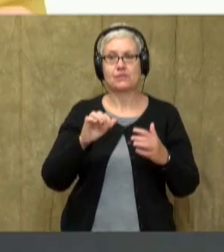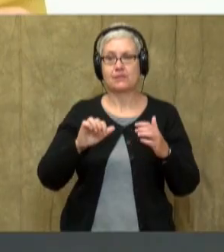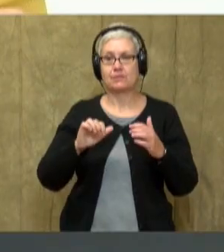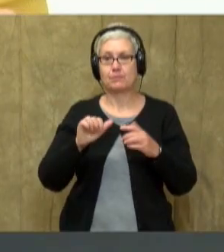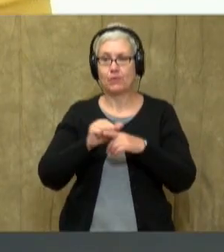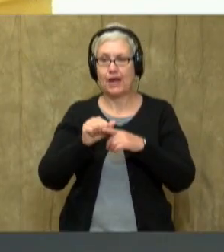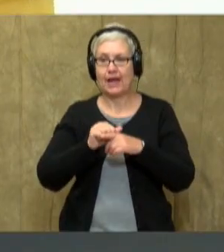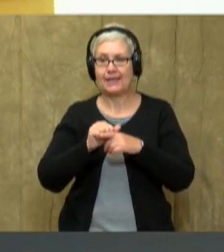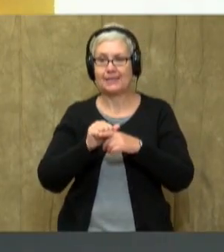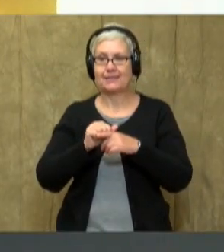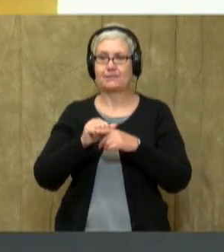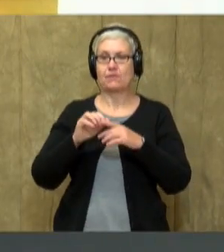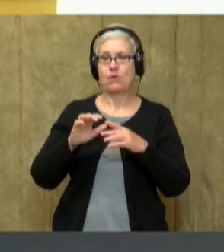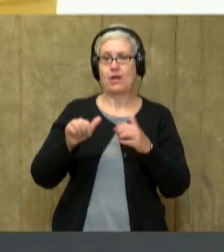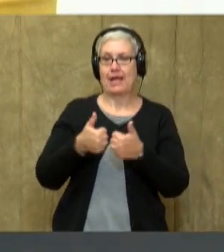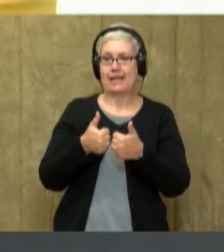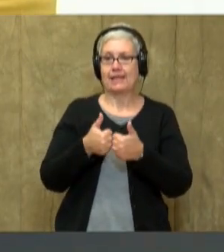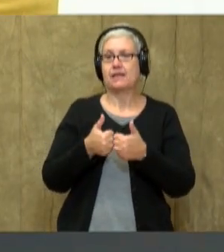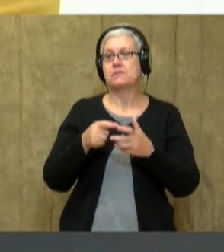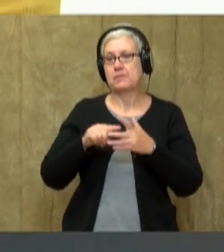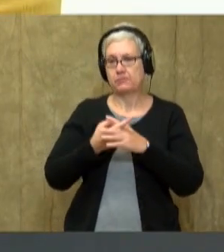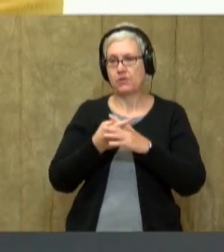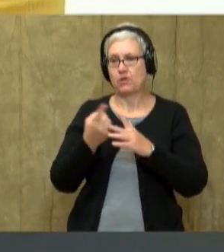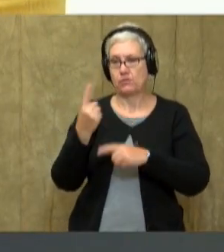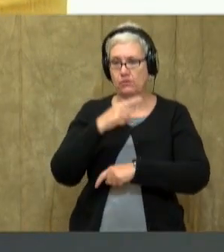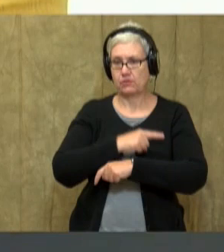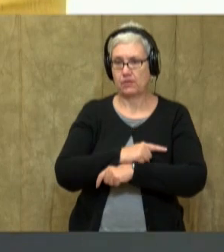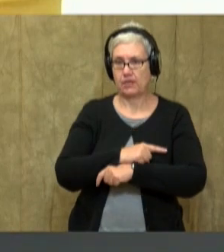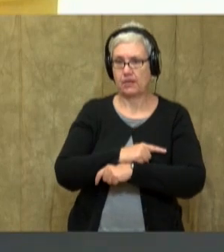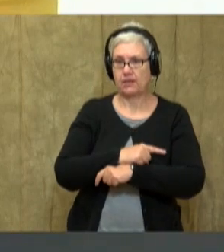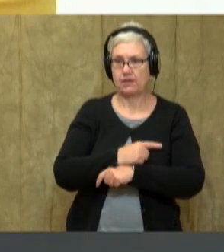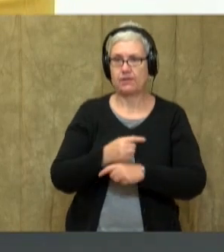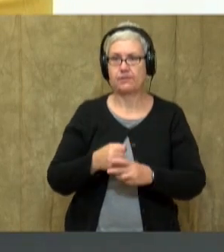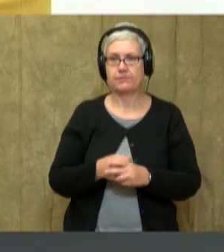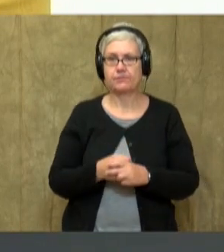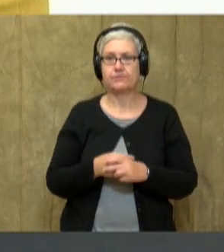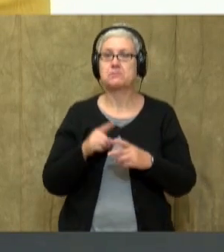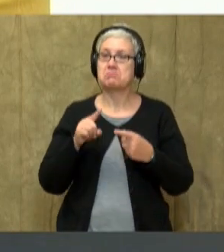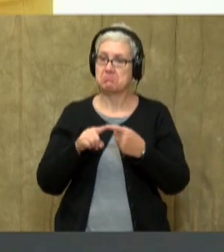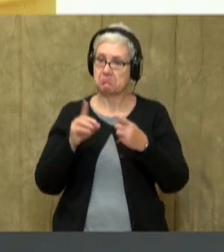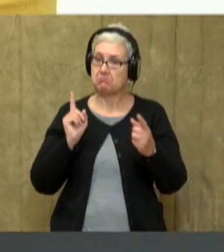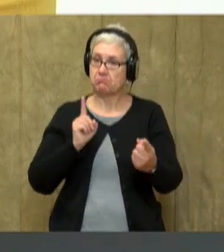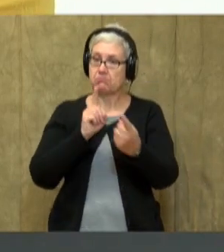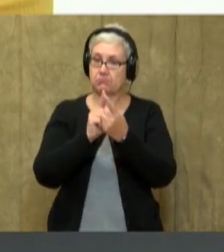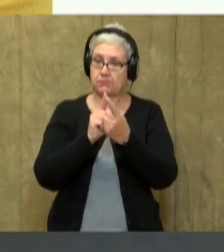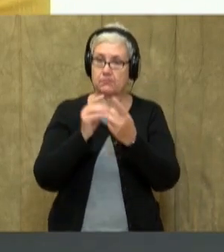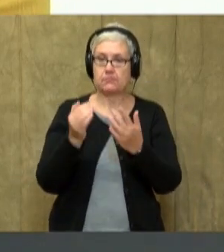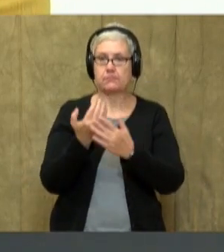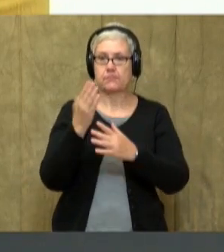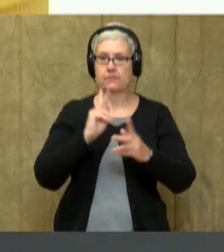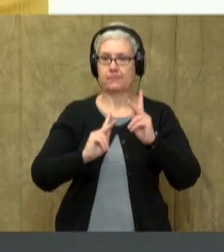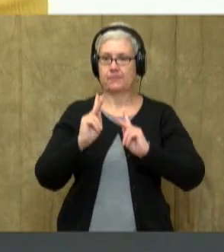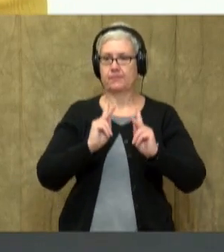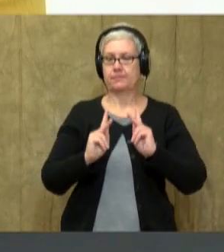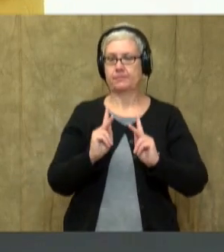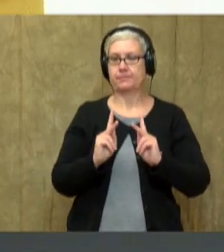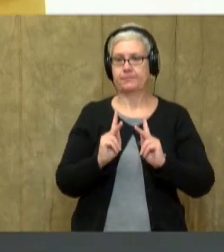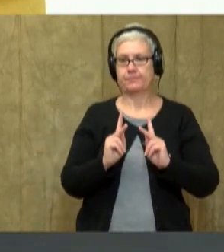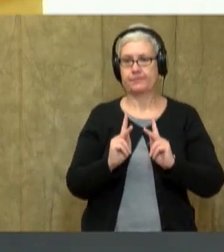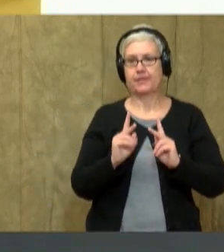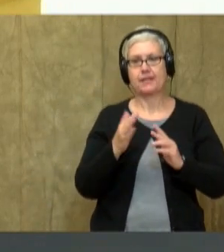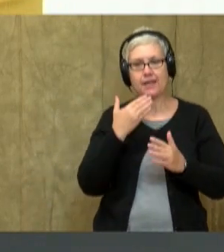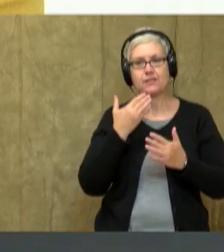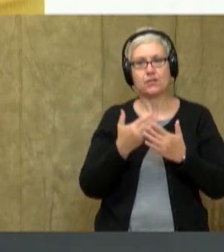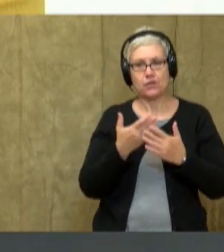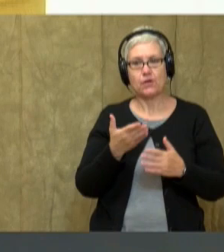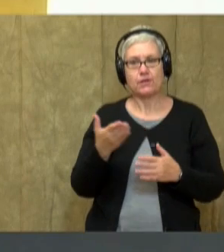practices start during the day. So you want to know how that works with your school and then to meet new people. And that's going to be a really good thing, especially if